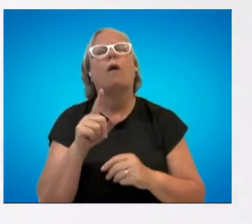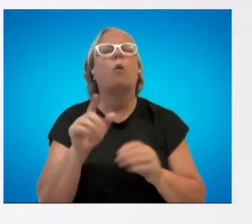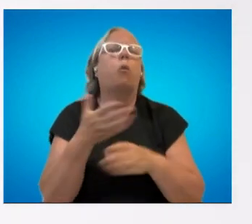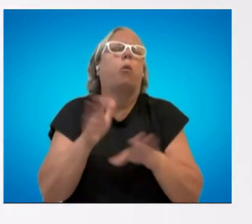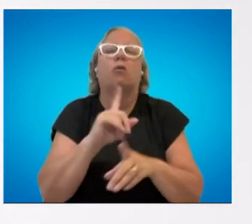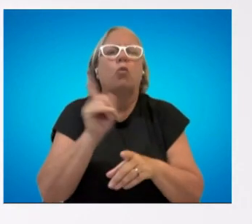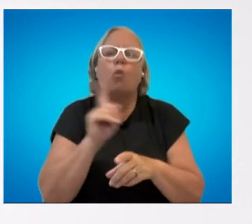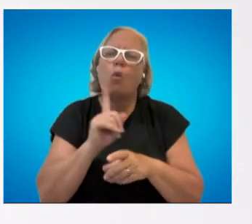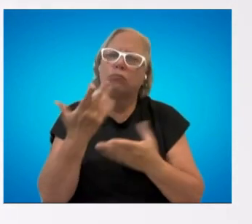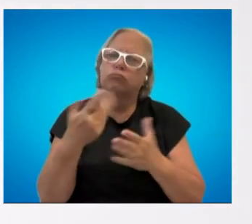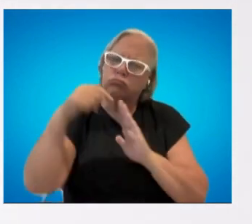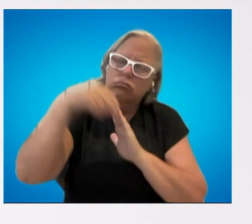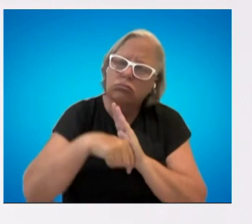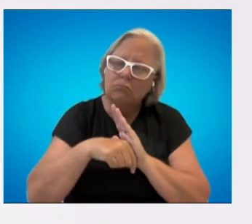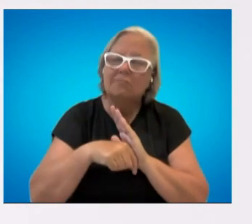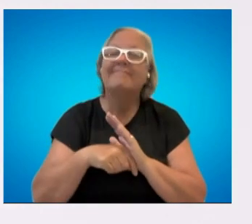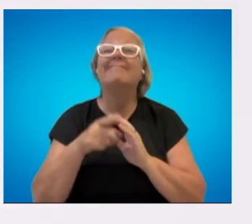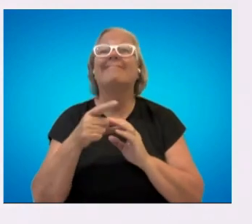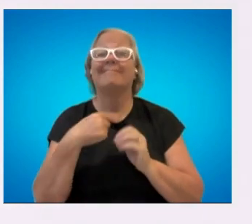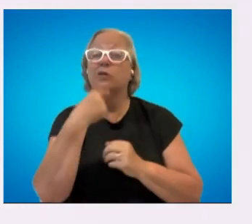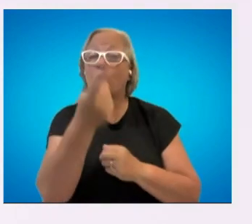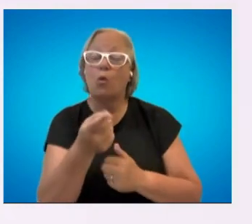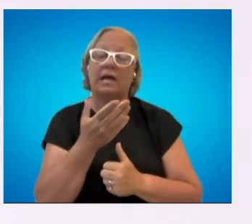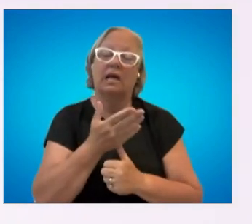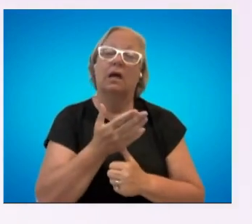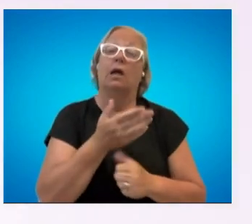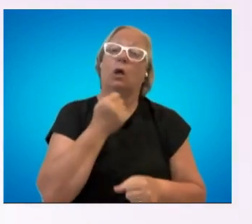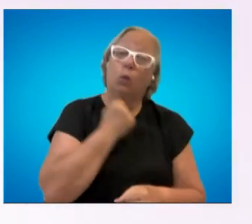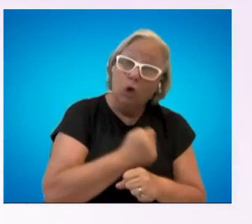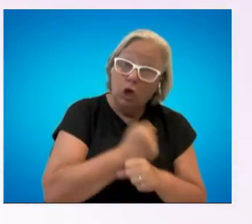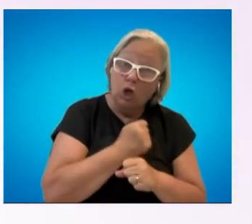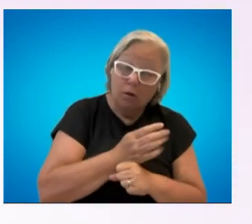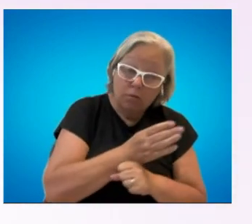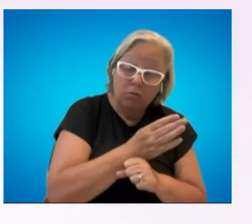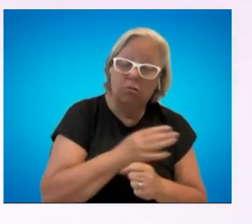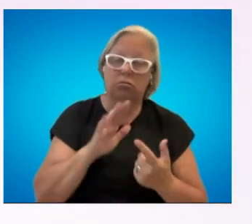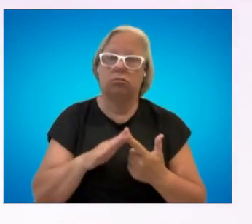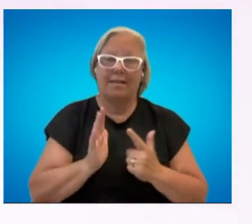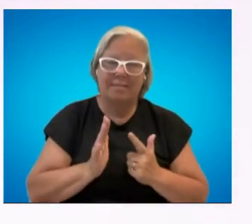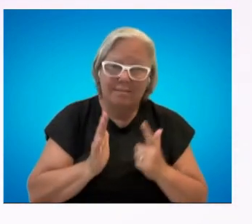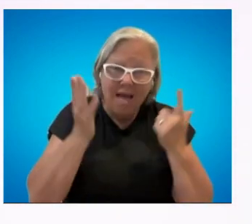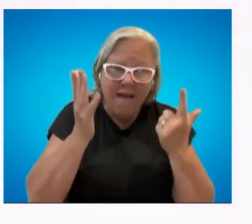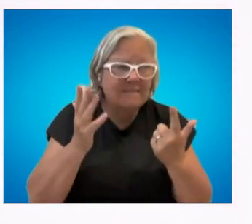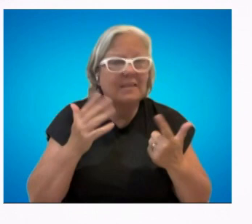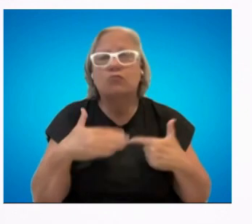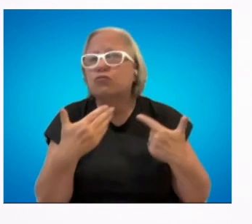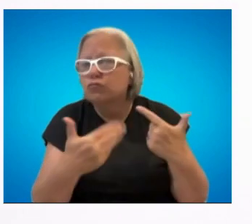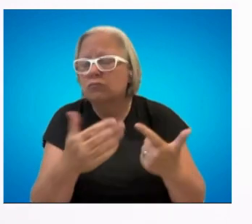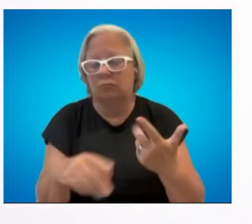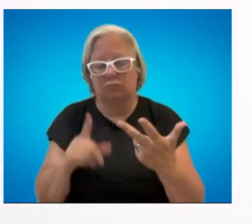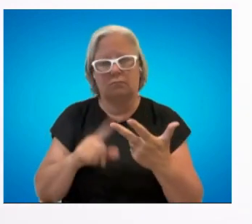opportunities, as it requires significant time, physical and also